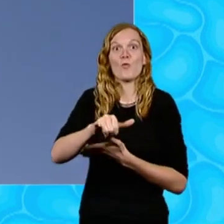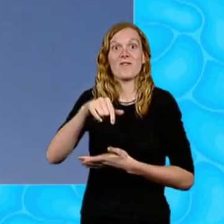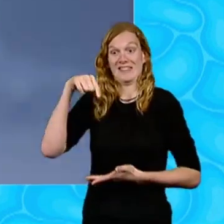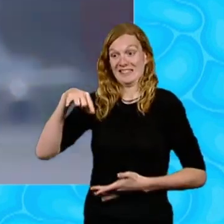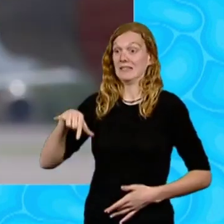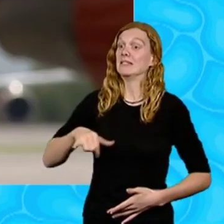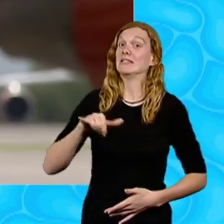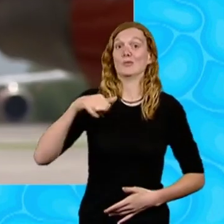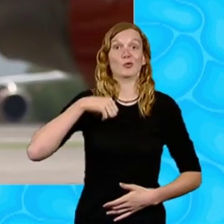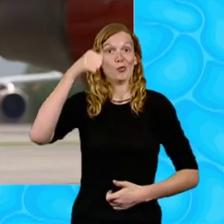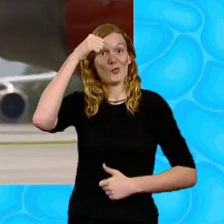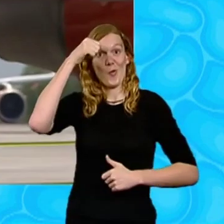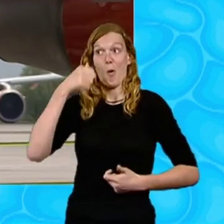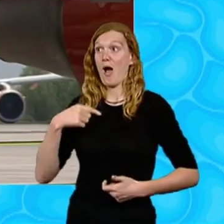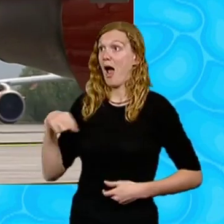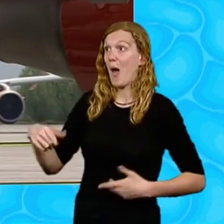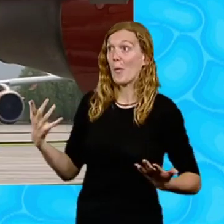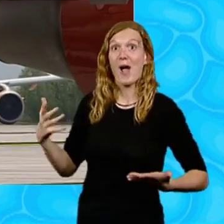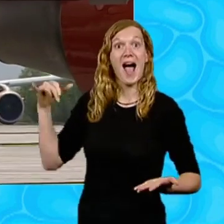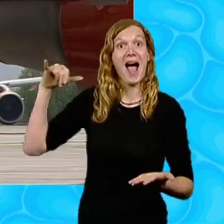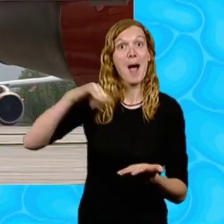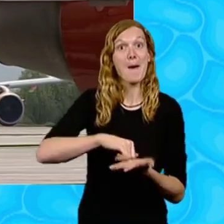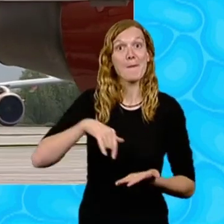know at the airport.